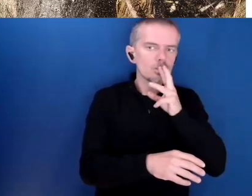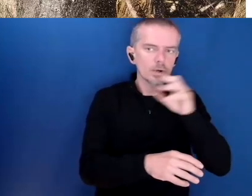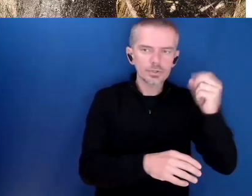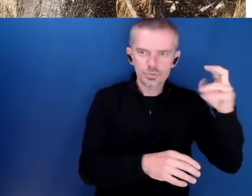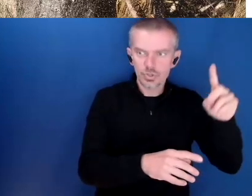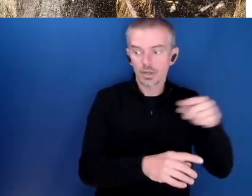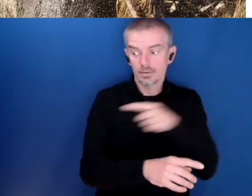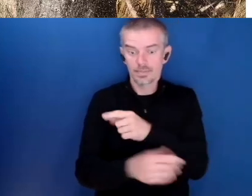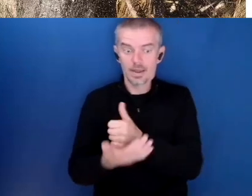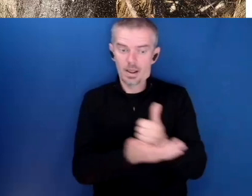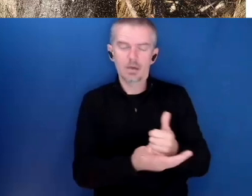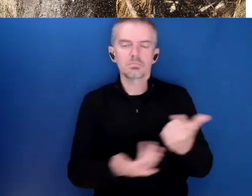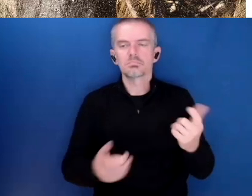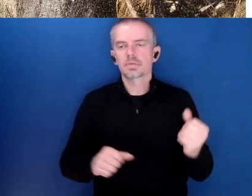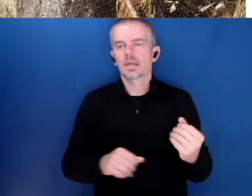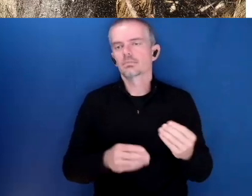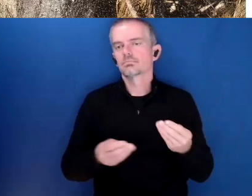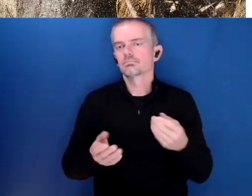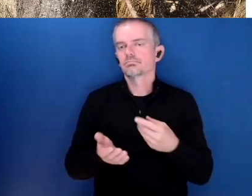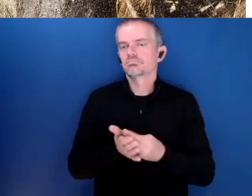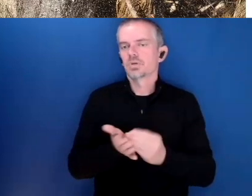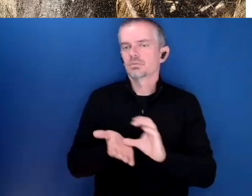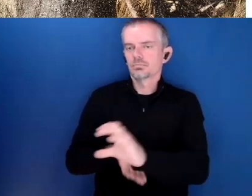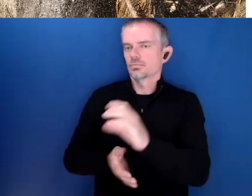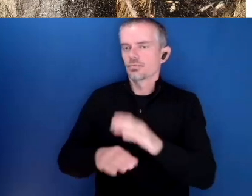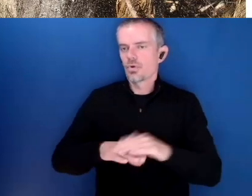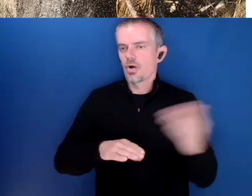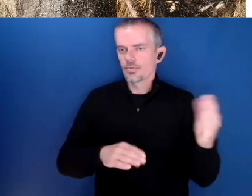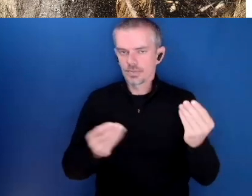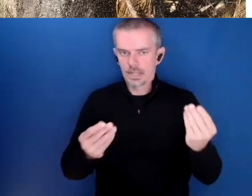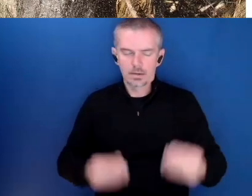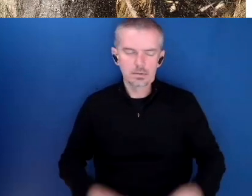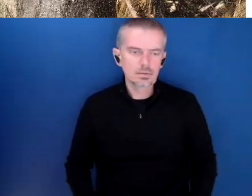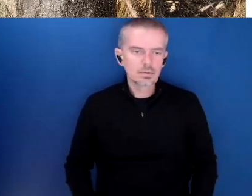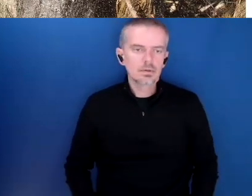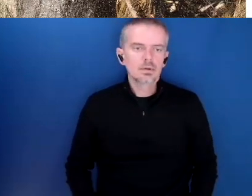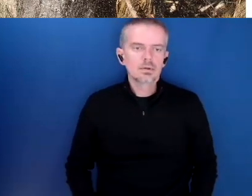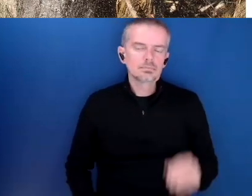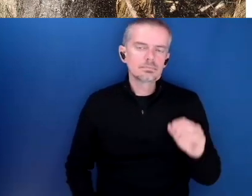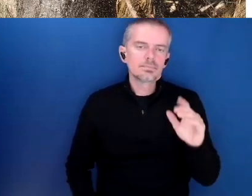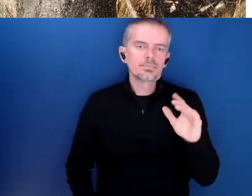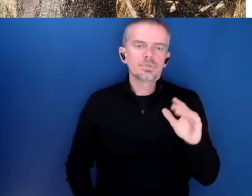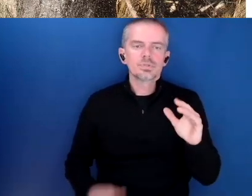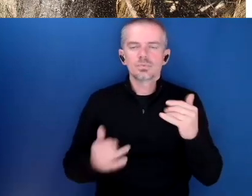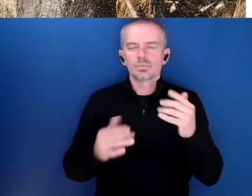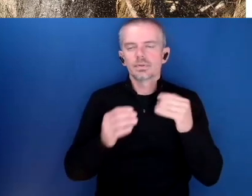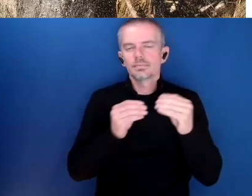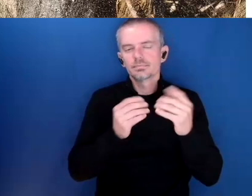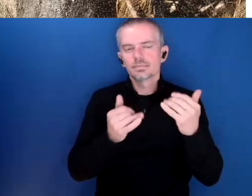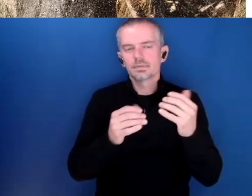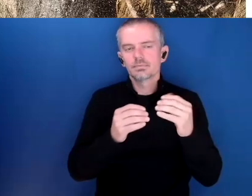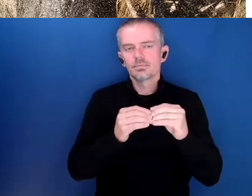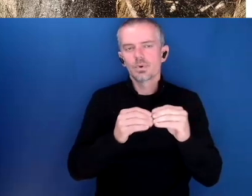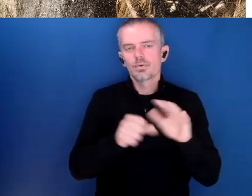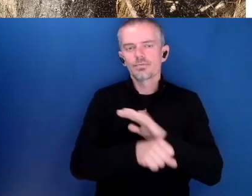and cross-boundary work, and we'll be referencing it later on in the presentation, but for now, we're going to put a fuller explanation of the authority